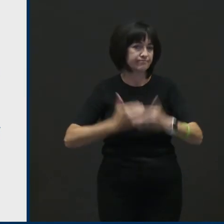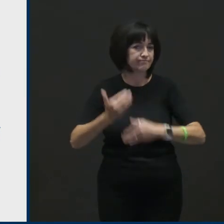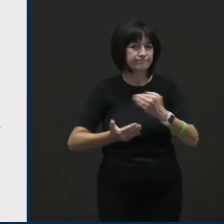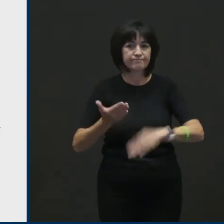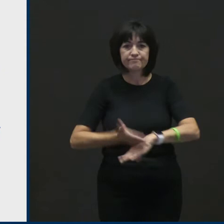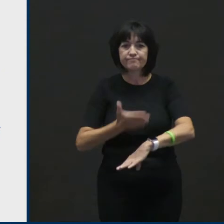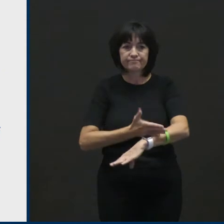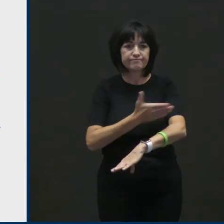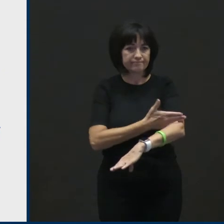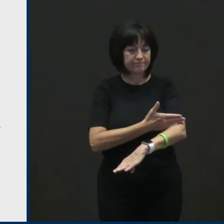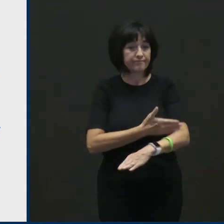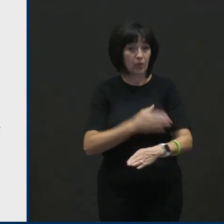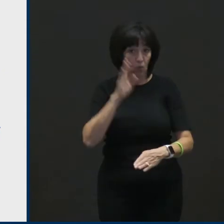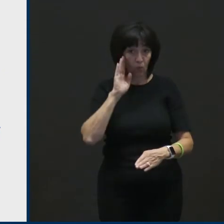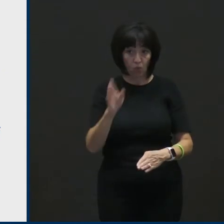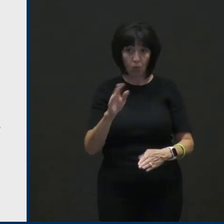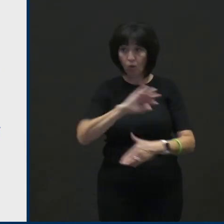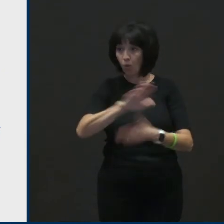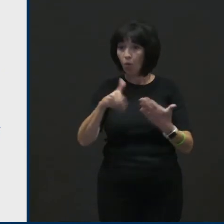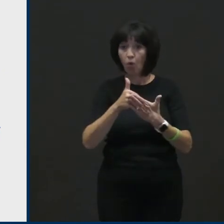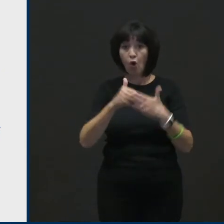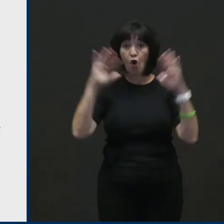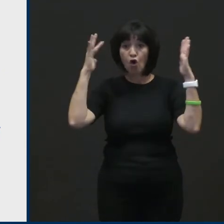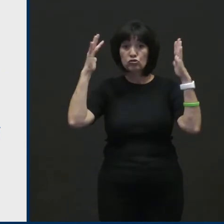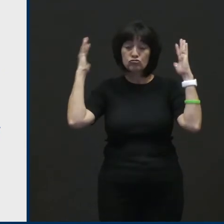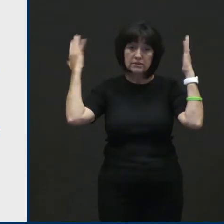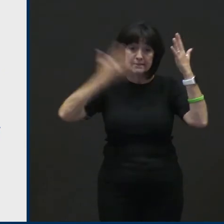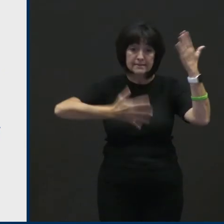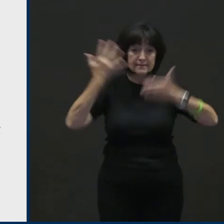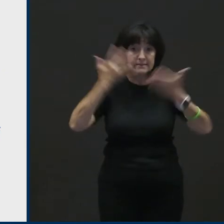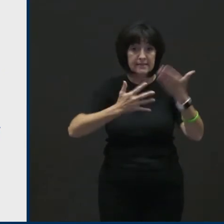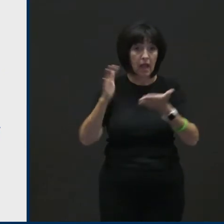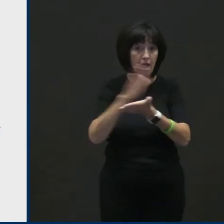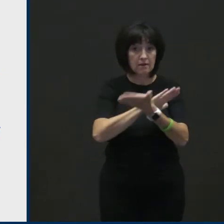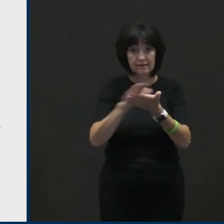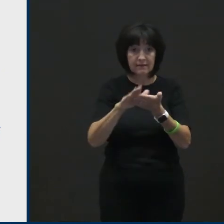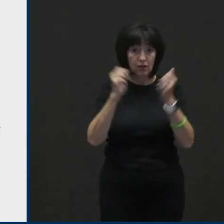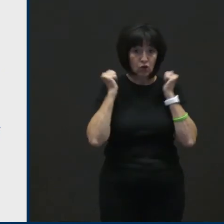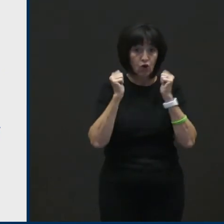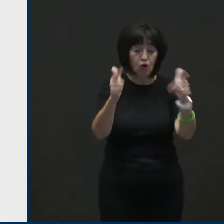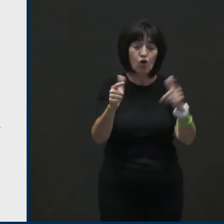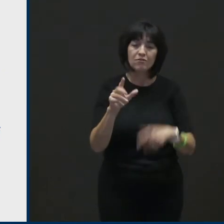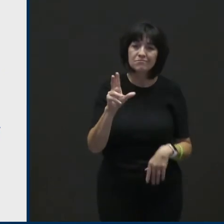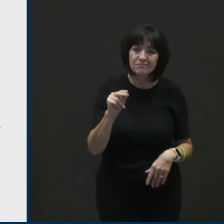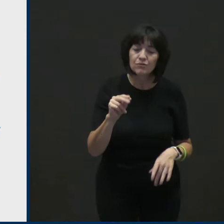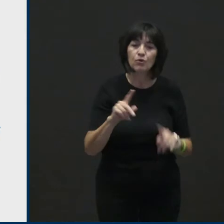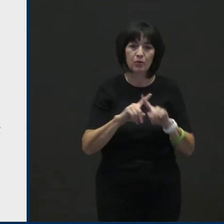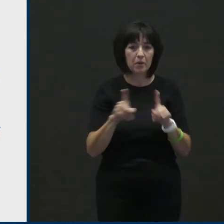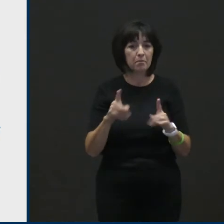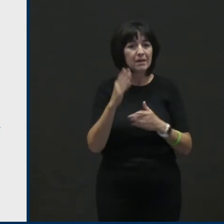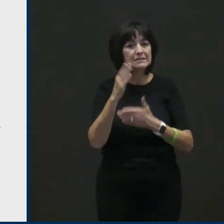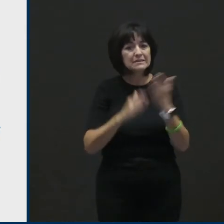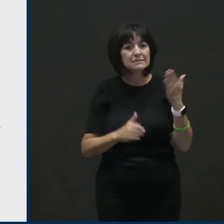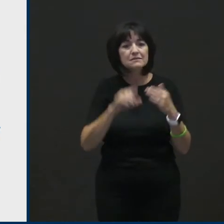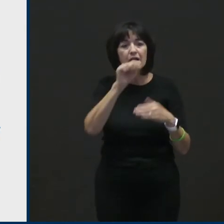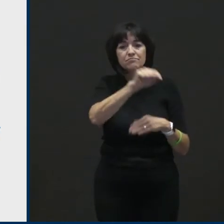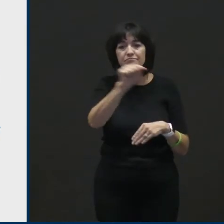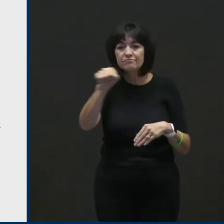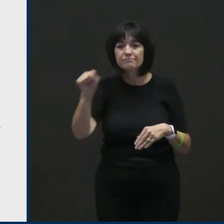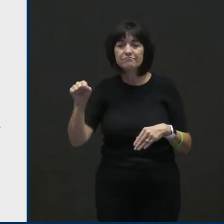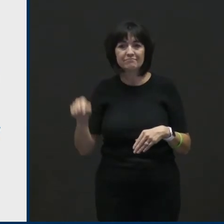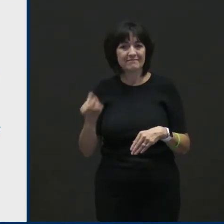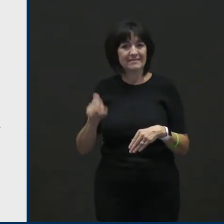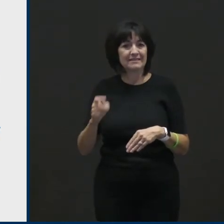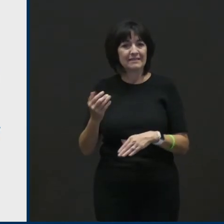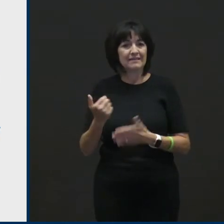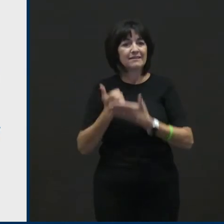care of all the trees that are down in the state. It's not going to get everybody made whole again, but it's going to be something that we could hang our hat on, to making